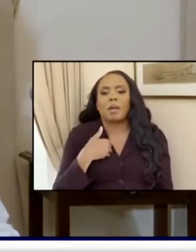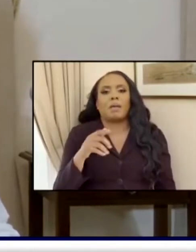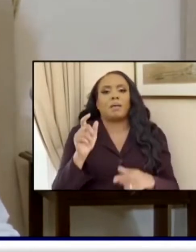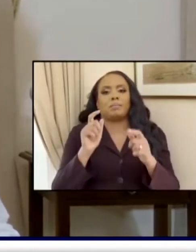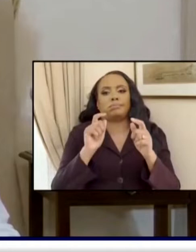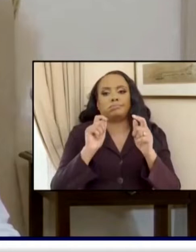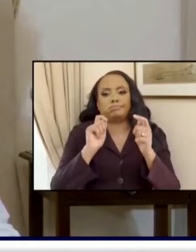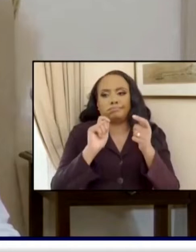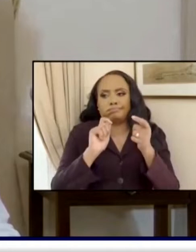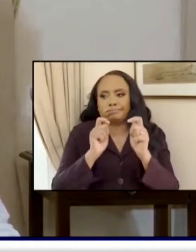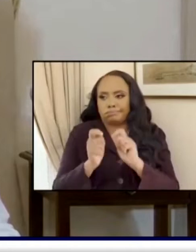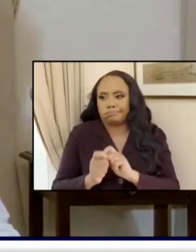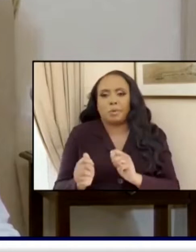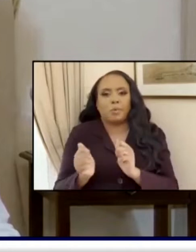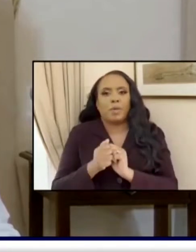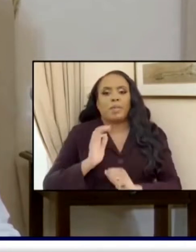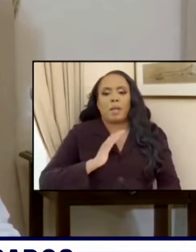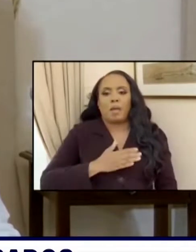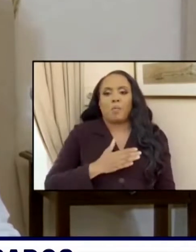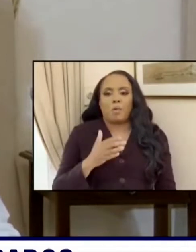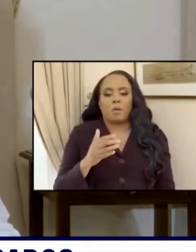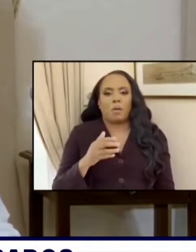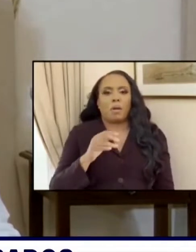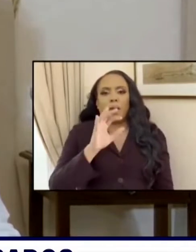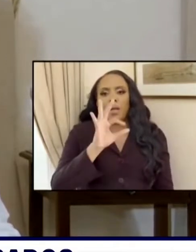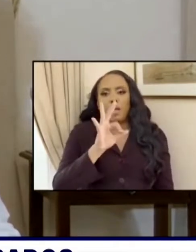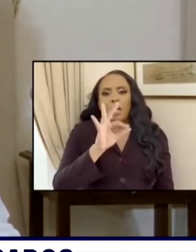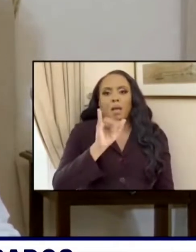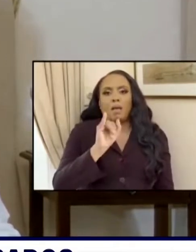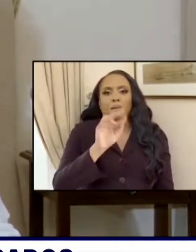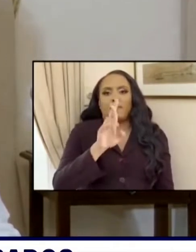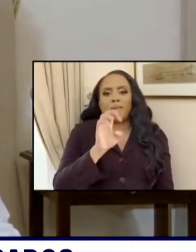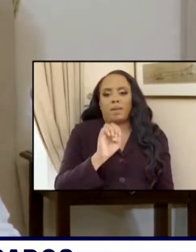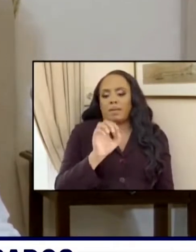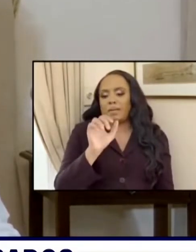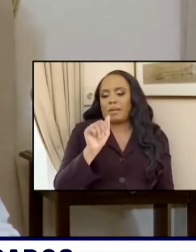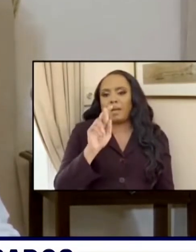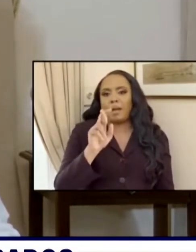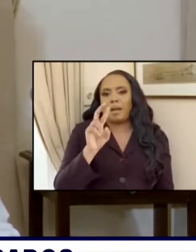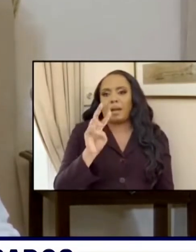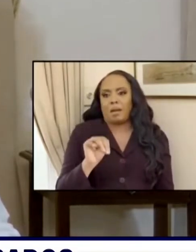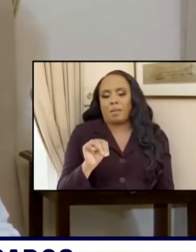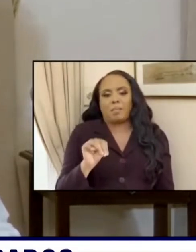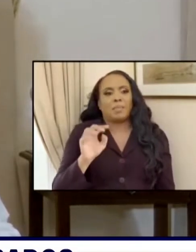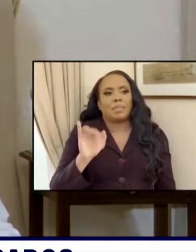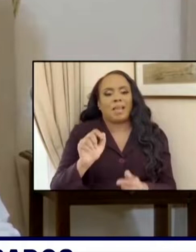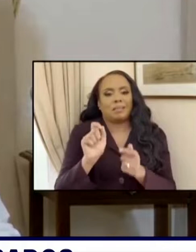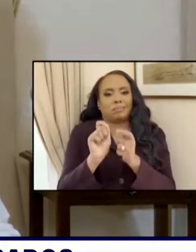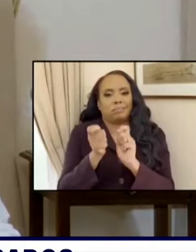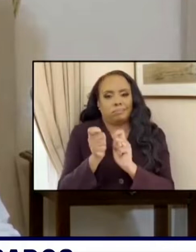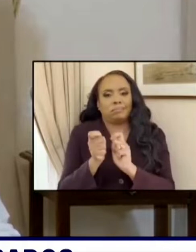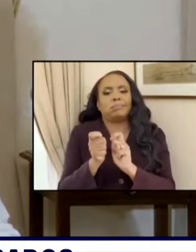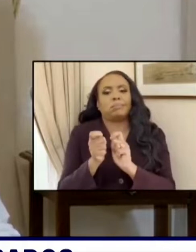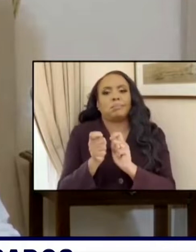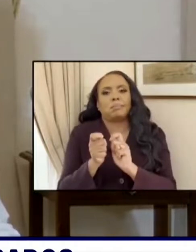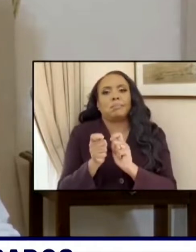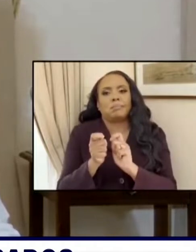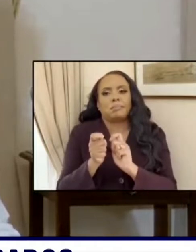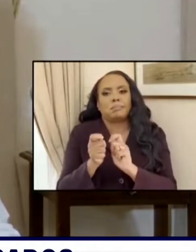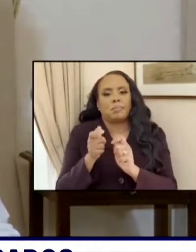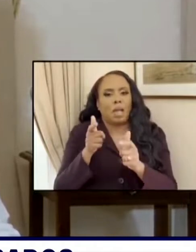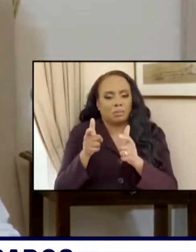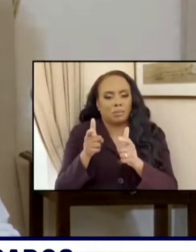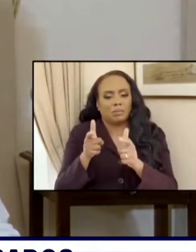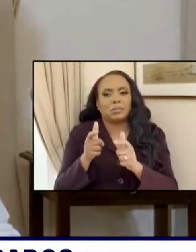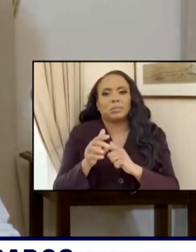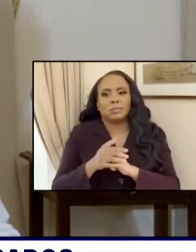down the mandatory sentencing, and that amendment pretty much we believe can follow that which